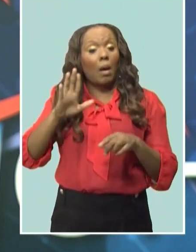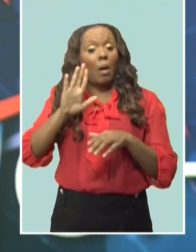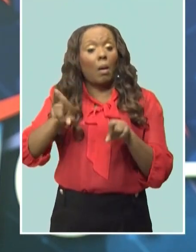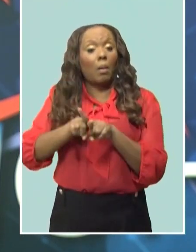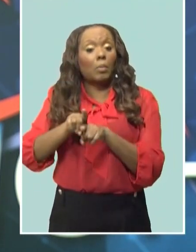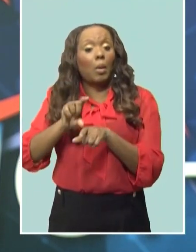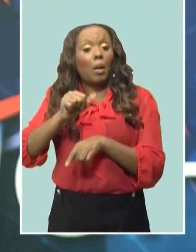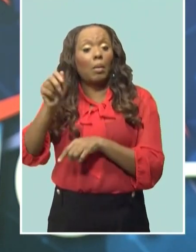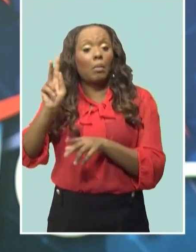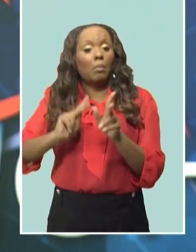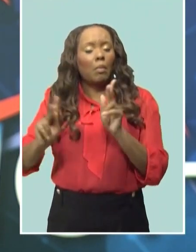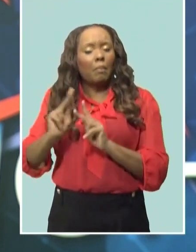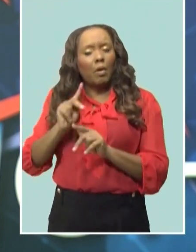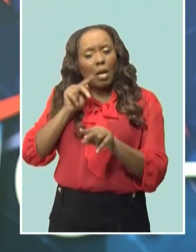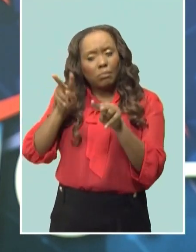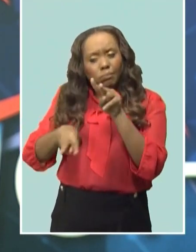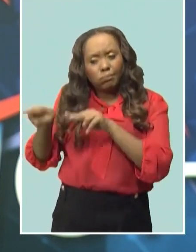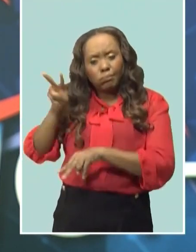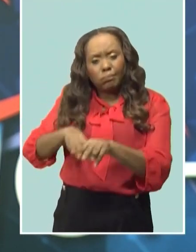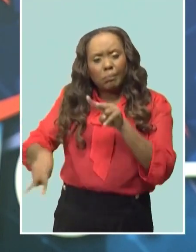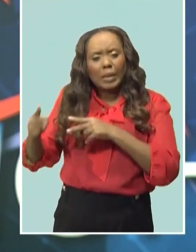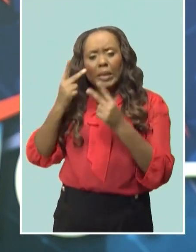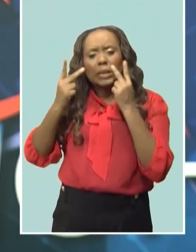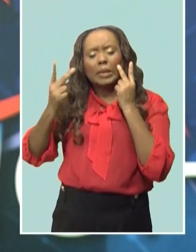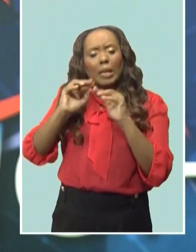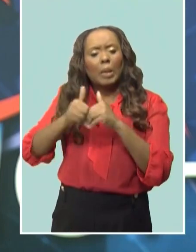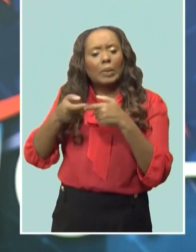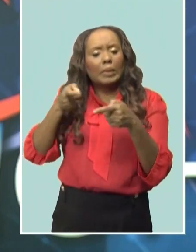issue and implementing measures to deal with it.